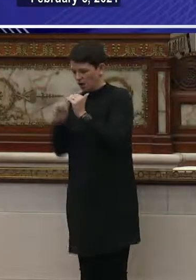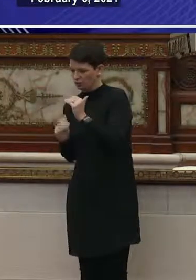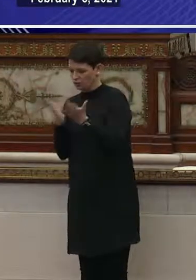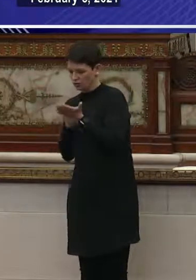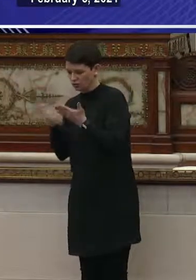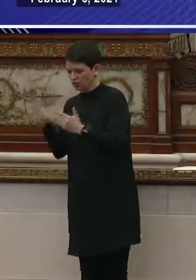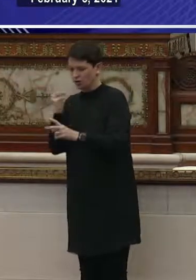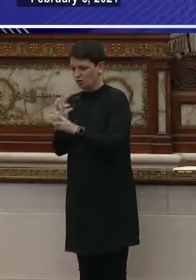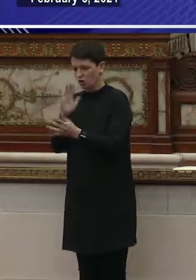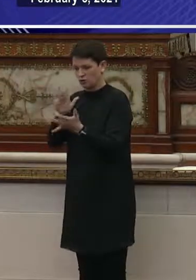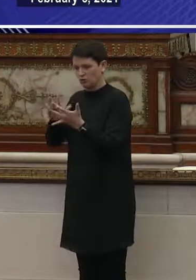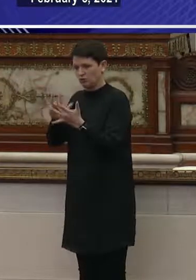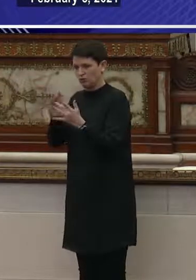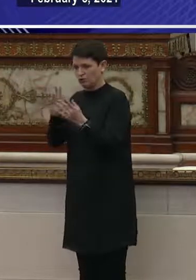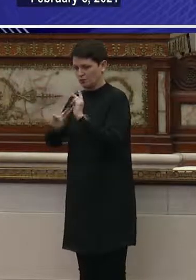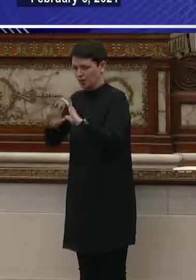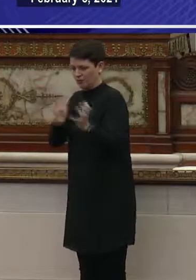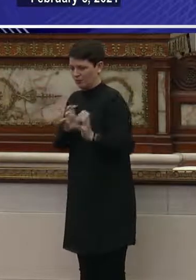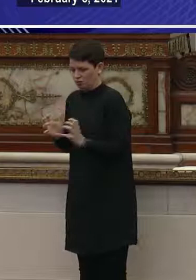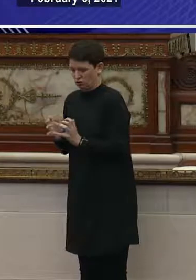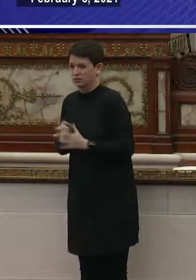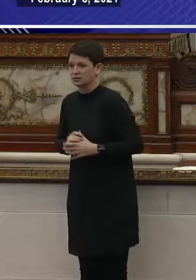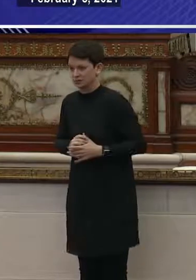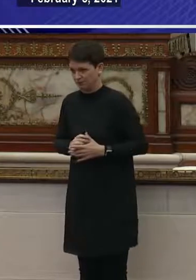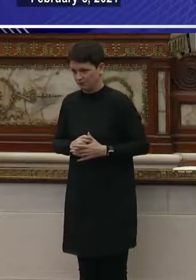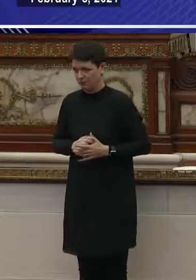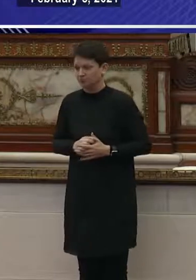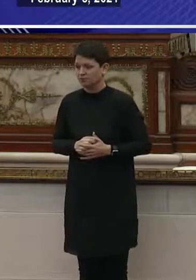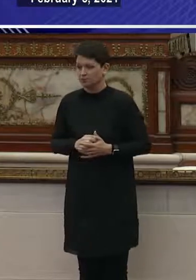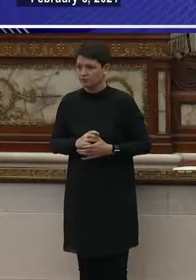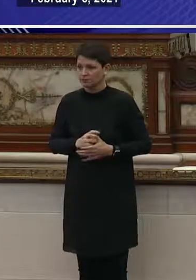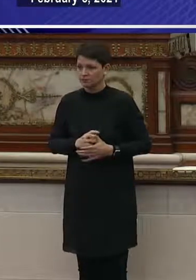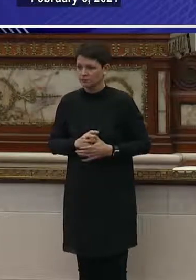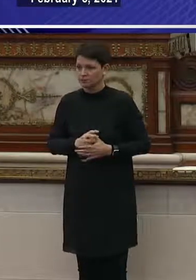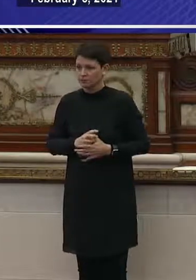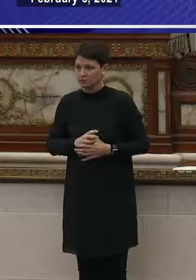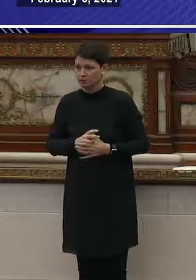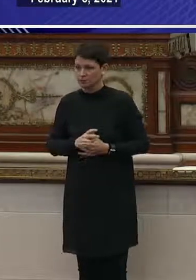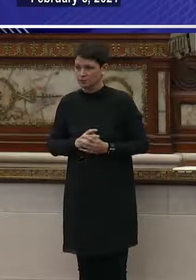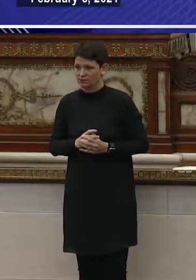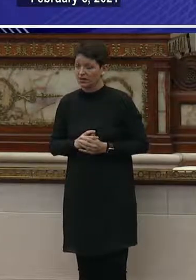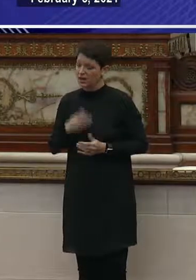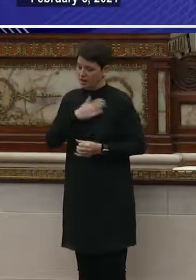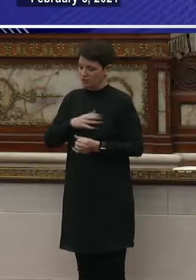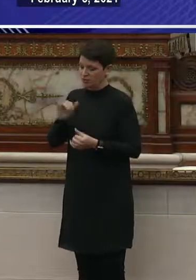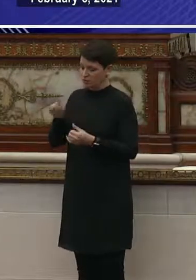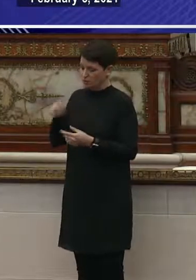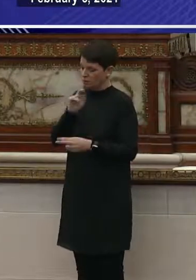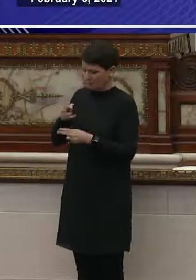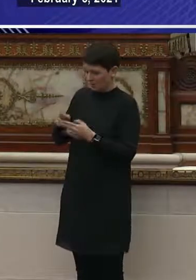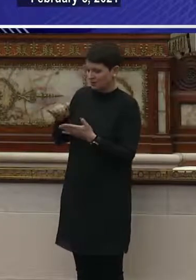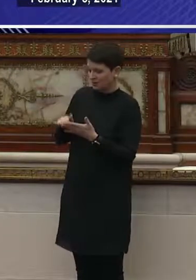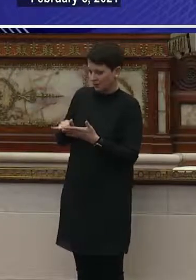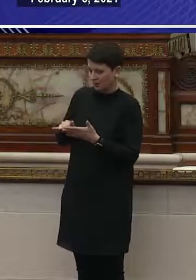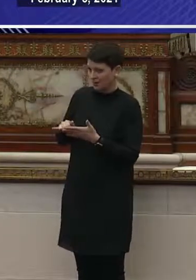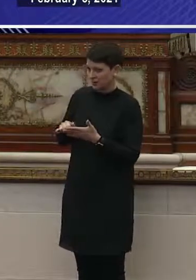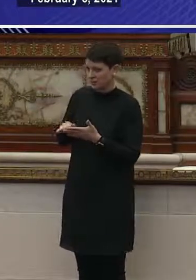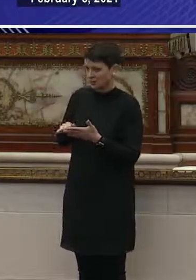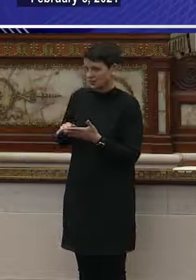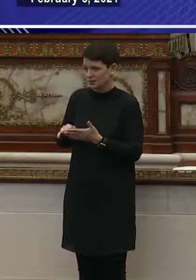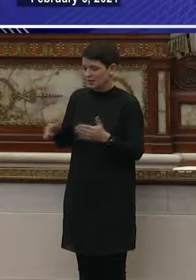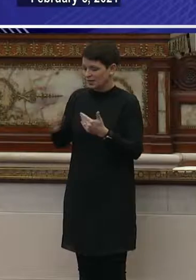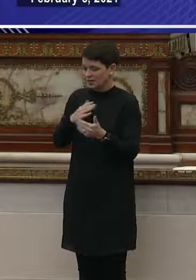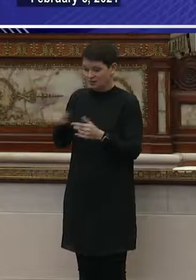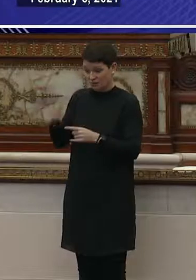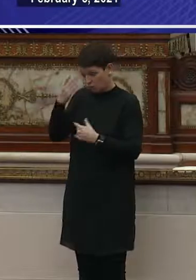and hard to reach populations. Okay, so those are, and I appreciate you mentioning, and even